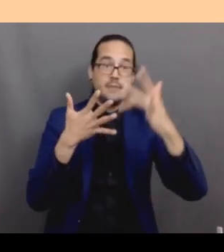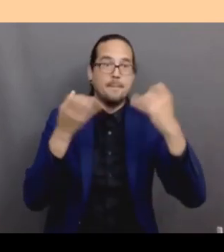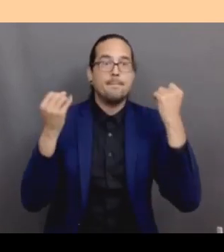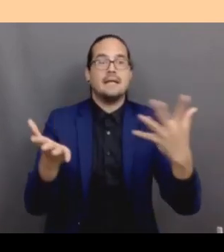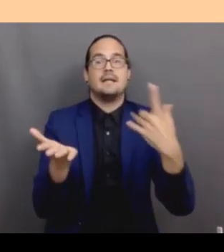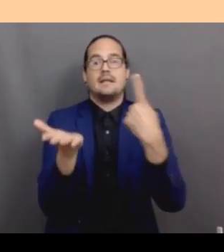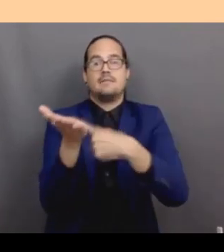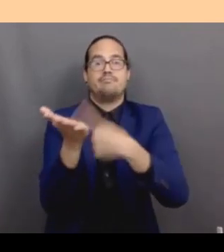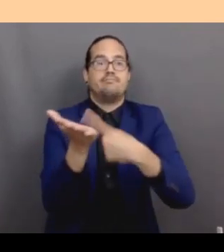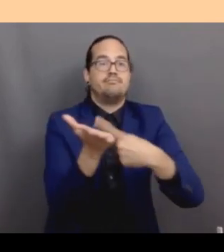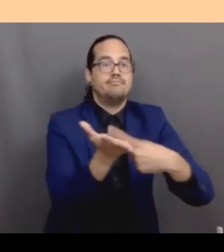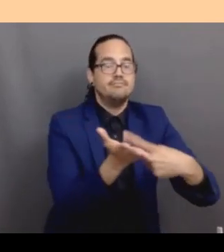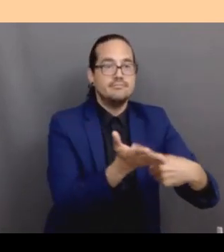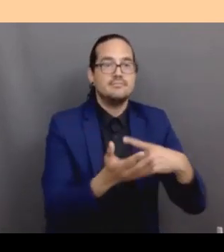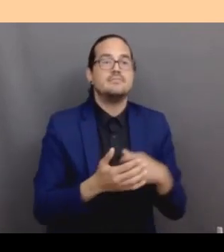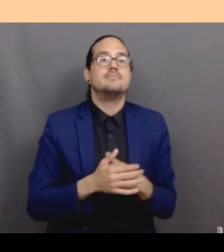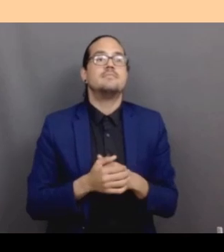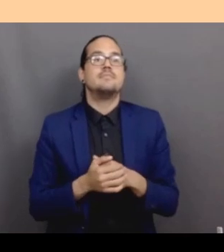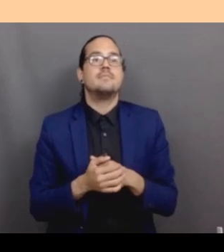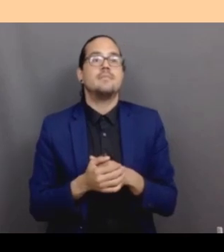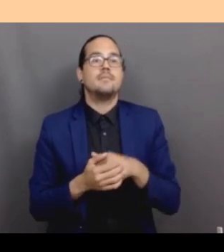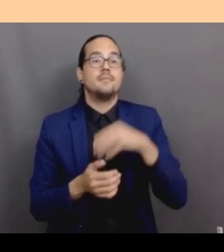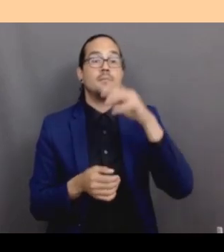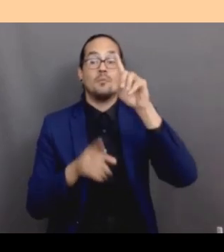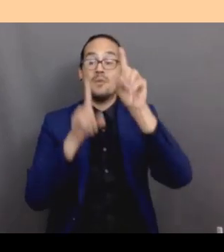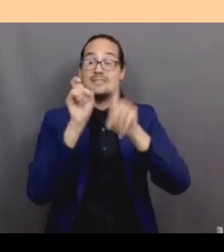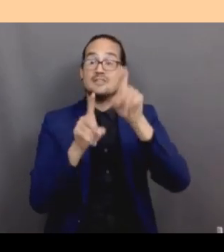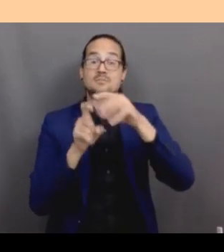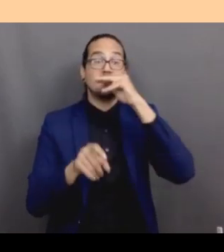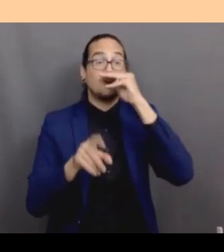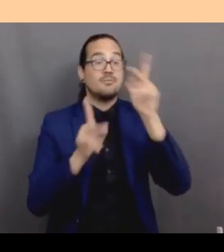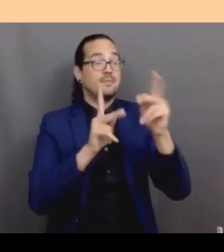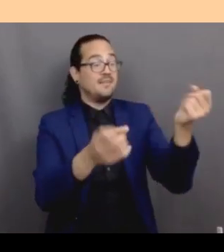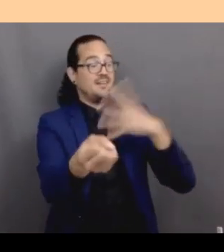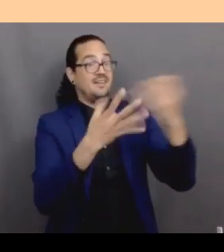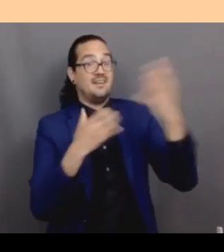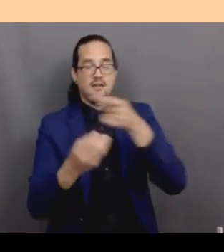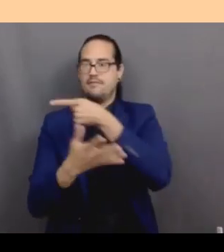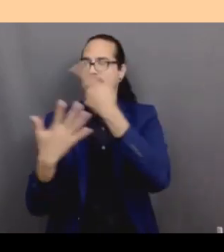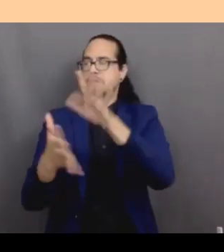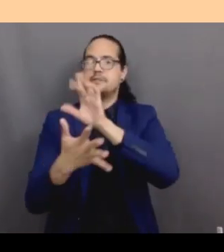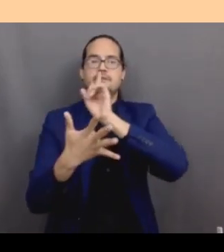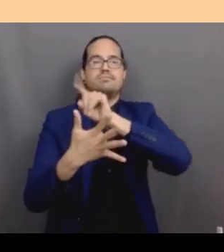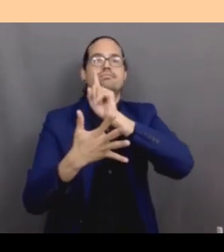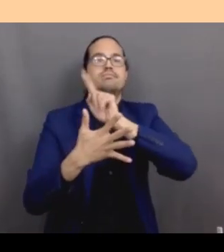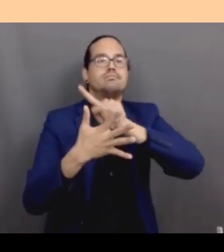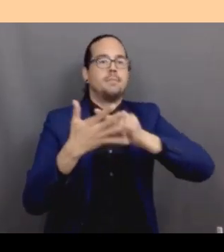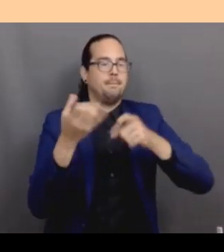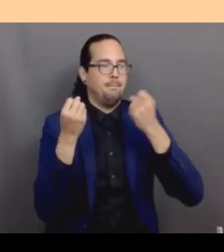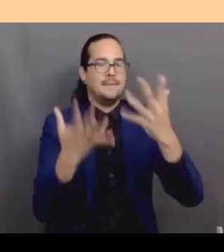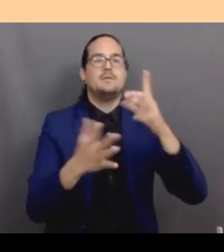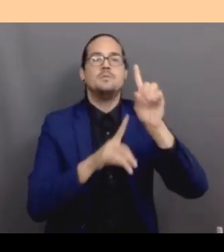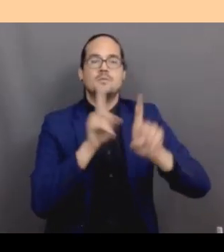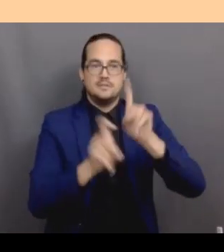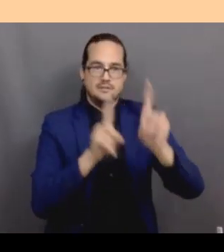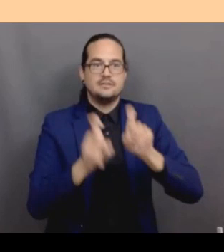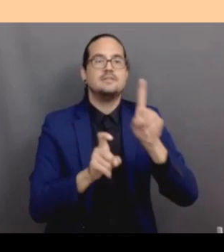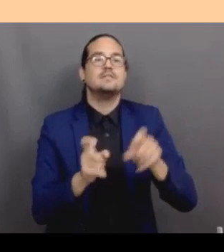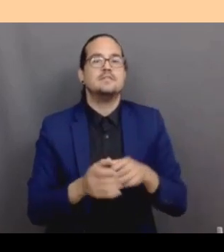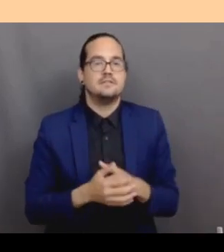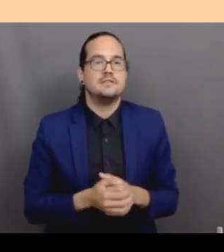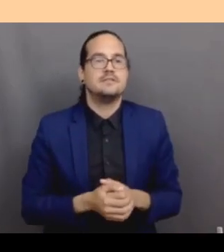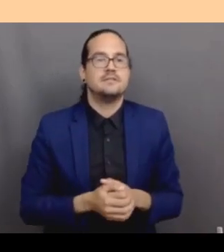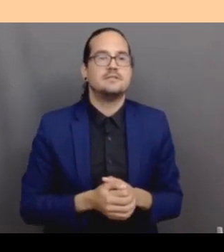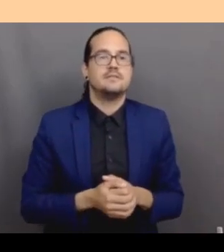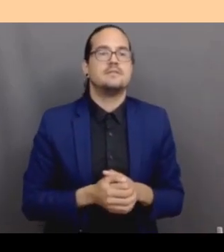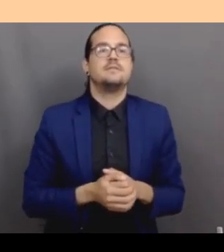earlier. I'm struggling for which the first question is, I may ask, although listening to all the various